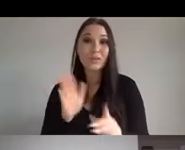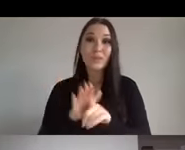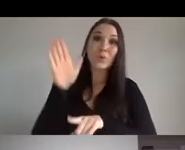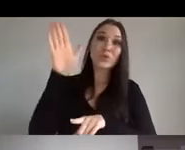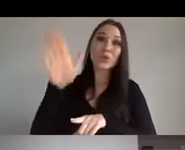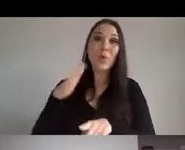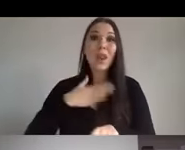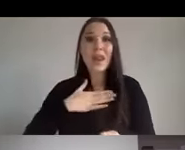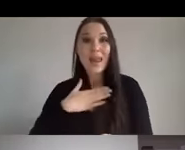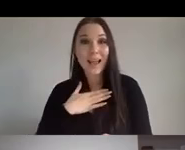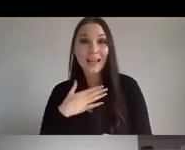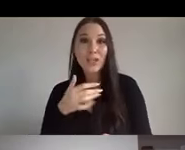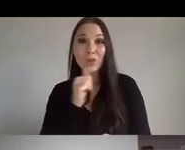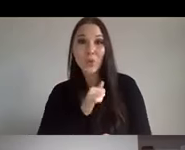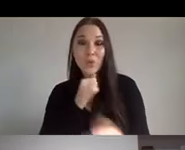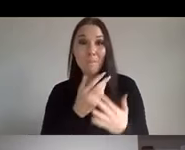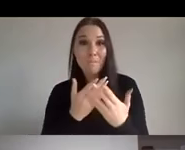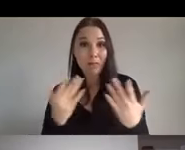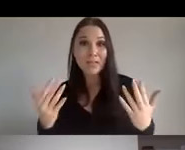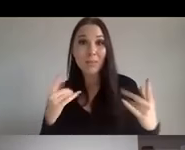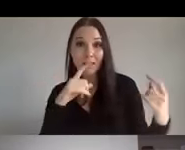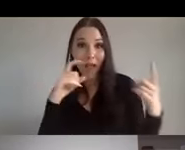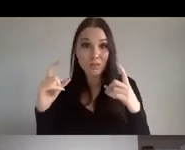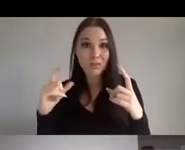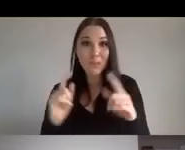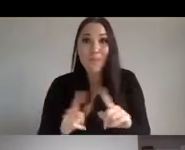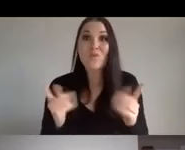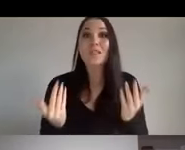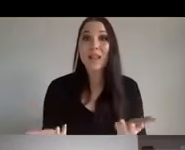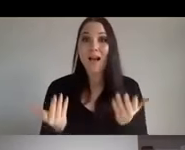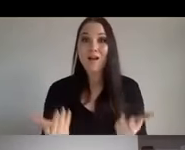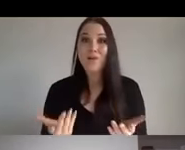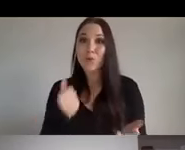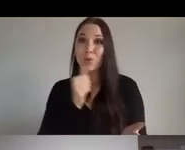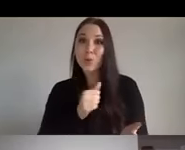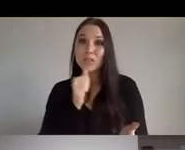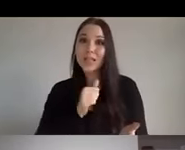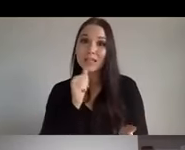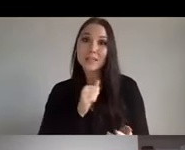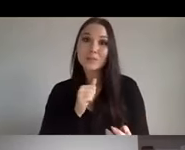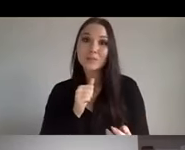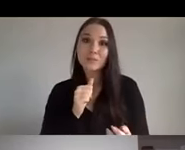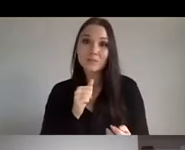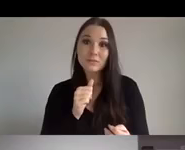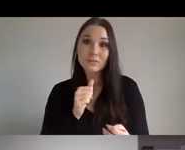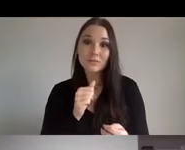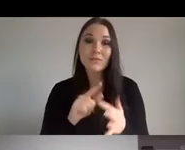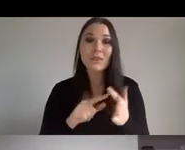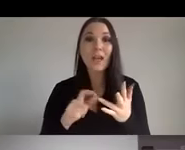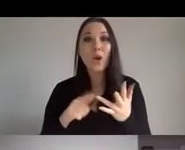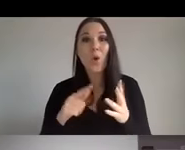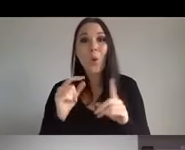would like to use smartphone cameras. But for now, we are using a GoPro, which I think is a